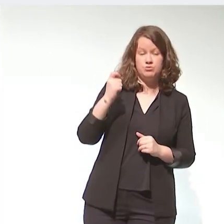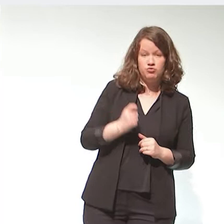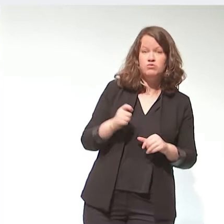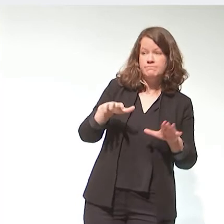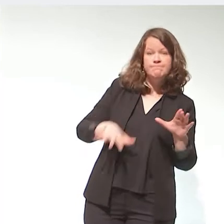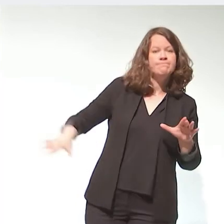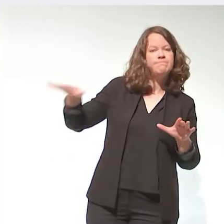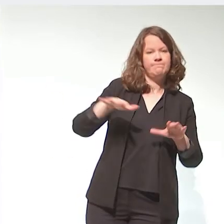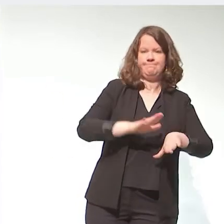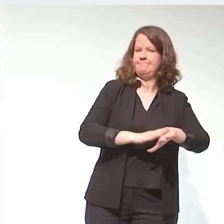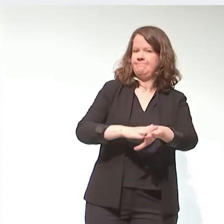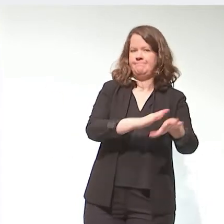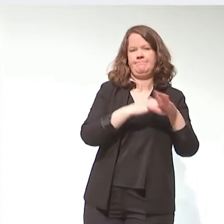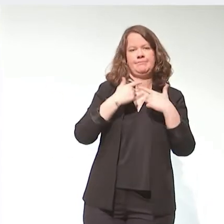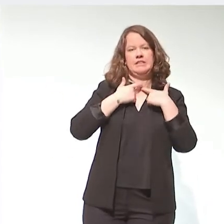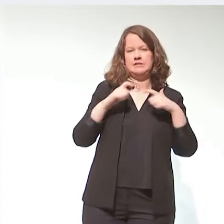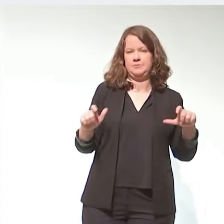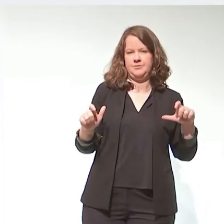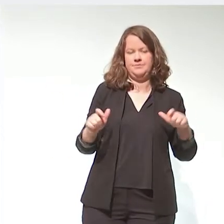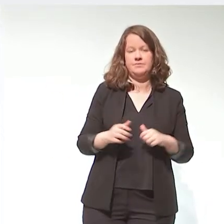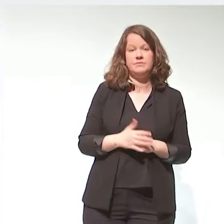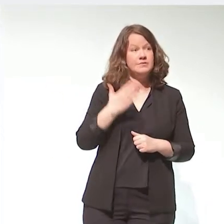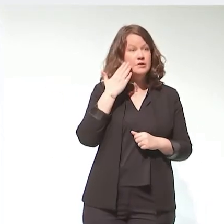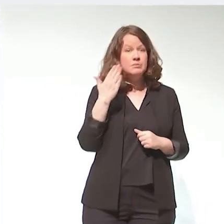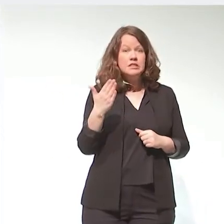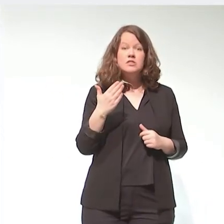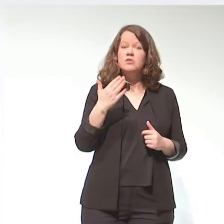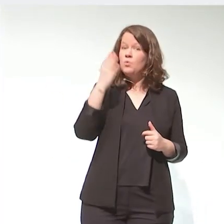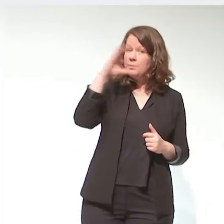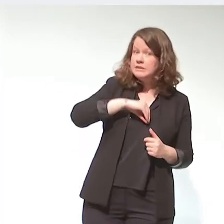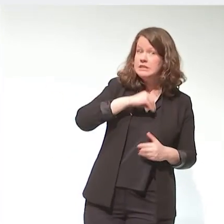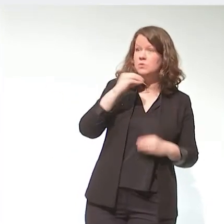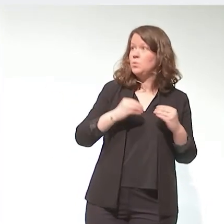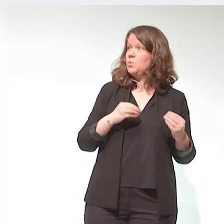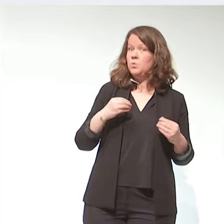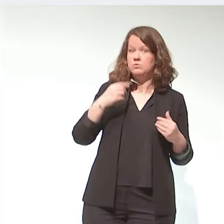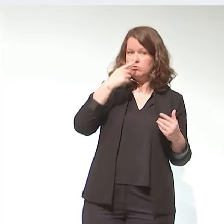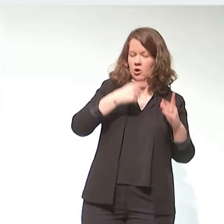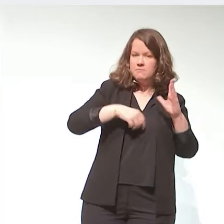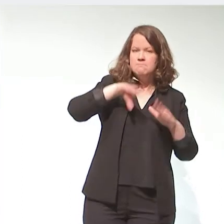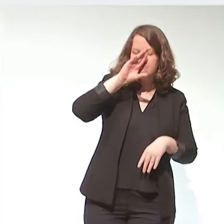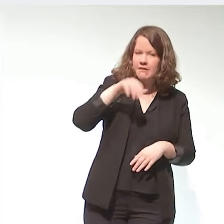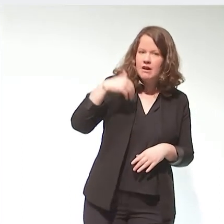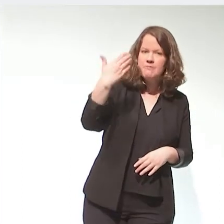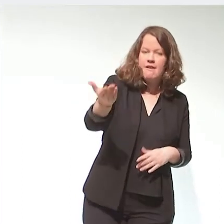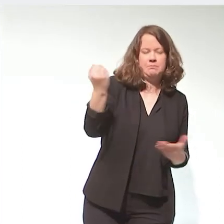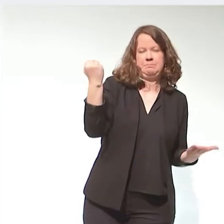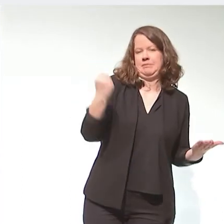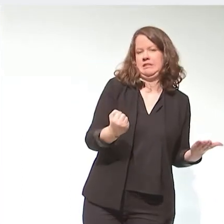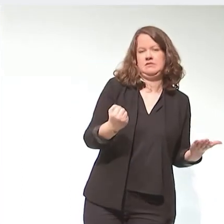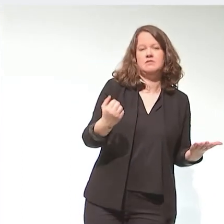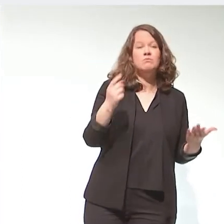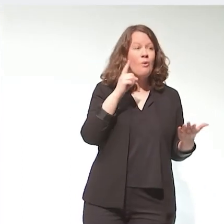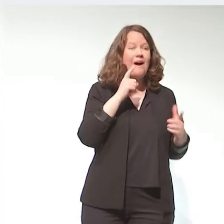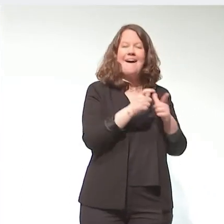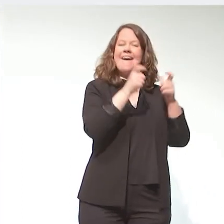and buses in our cities are accessible. If we don't, we're going to face in the